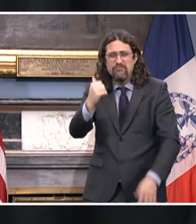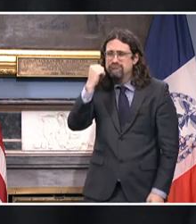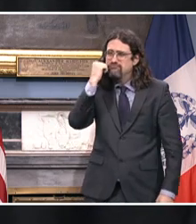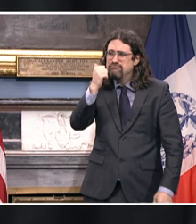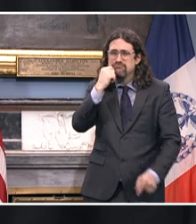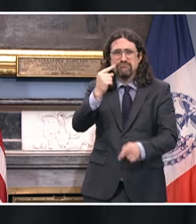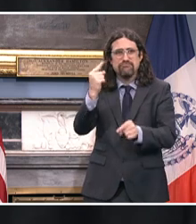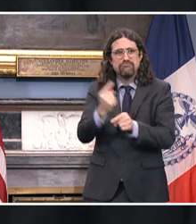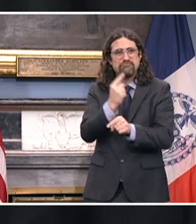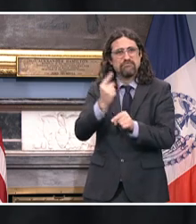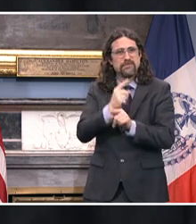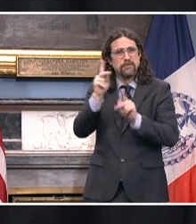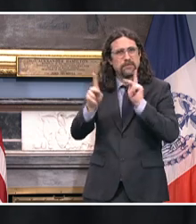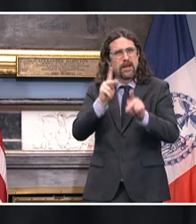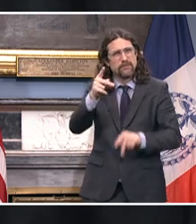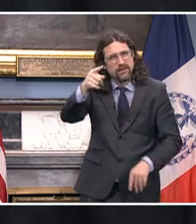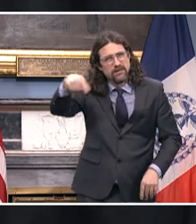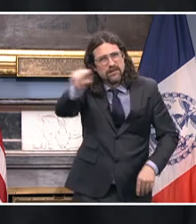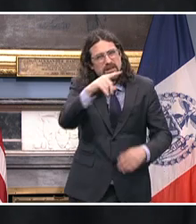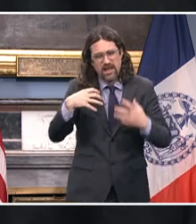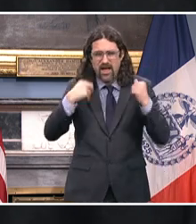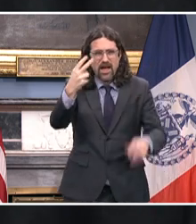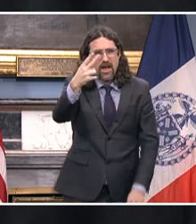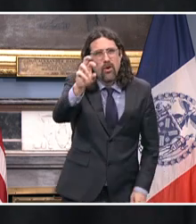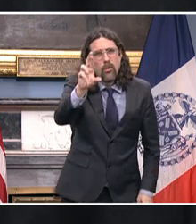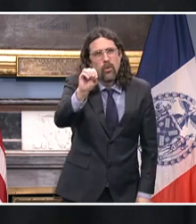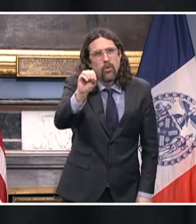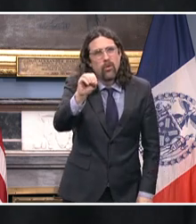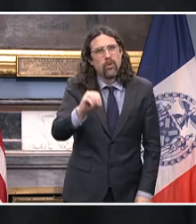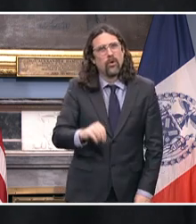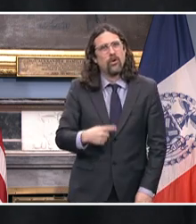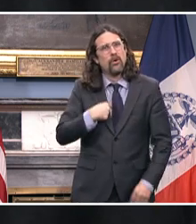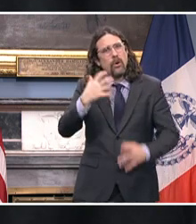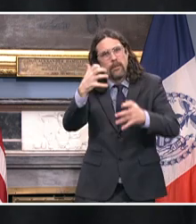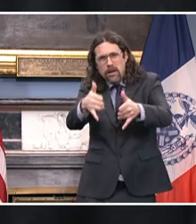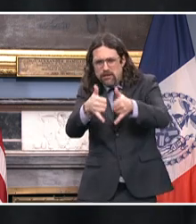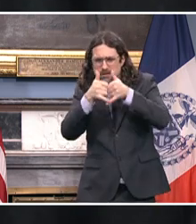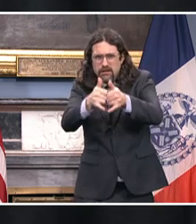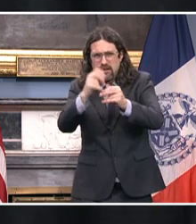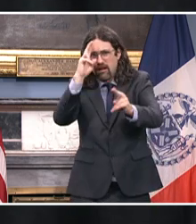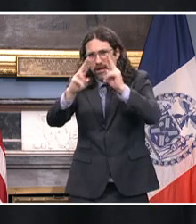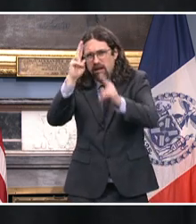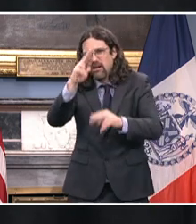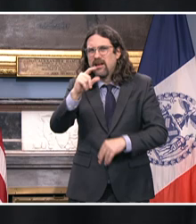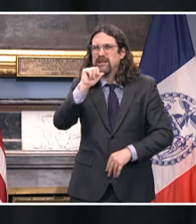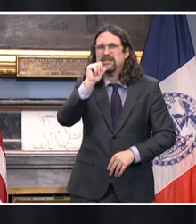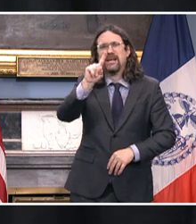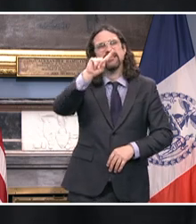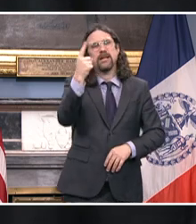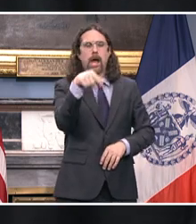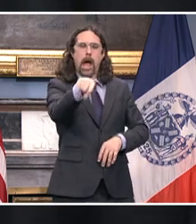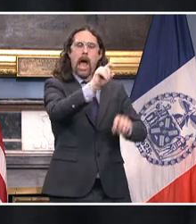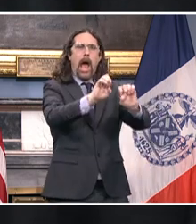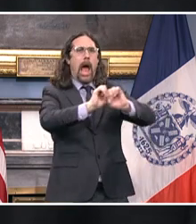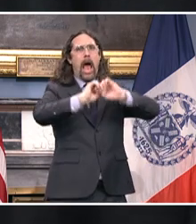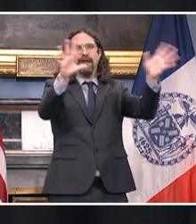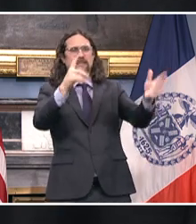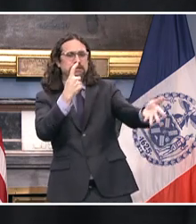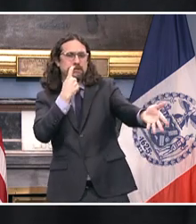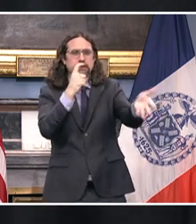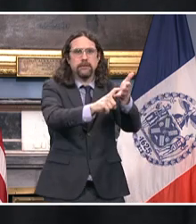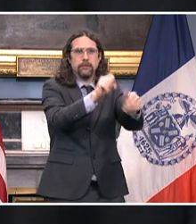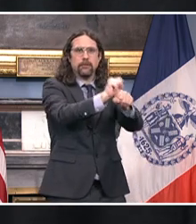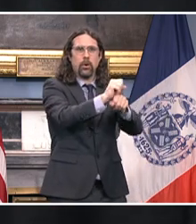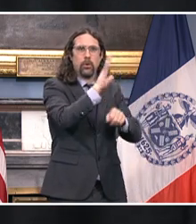The everyday people deserve credit too. Everyday New Yorkers who are taking to heart this common mission. 8.6 million people, the